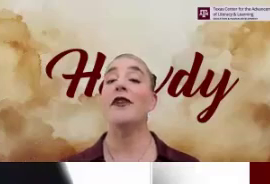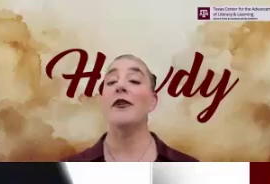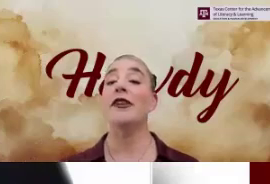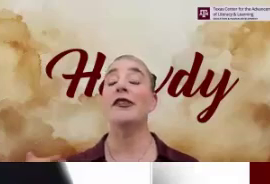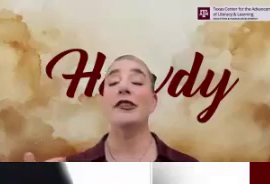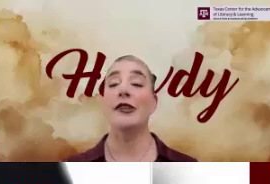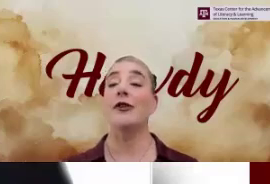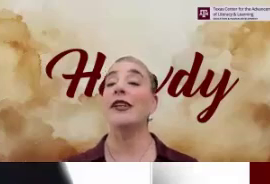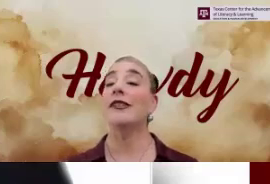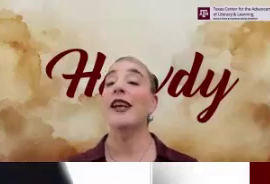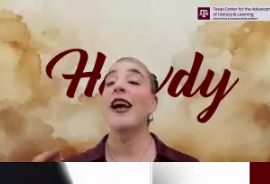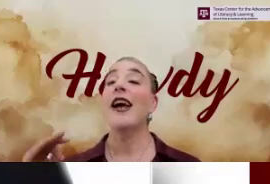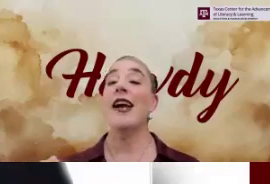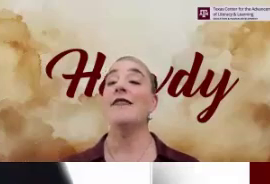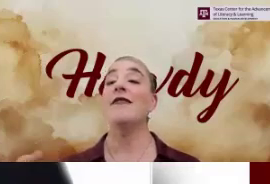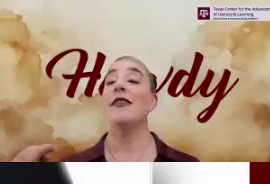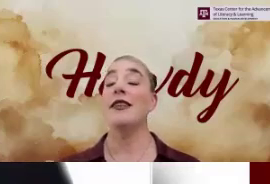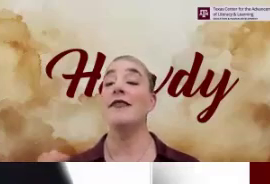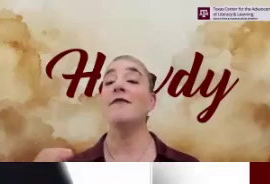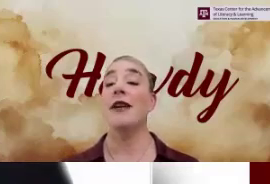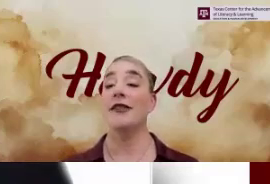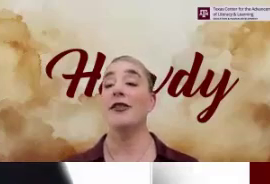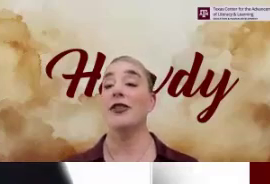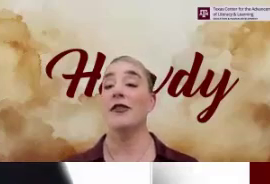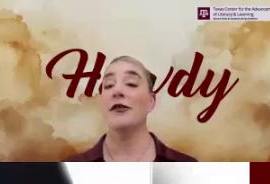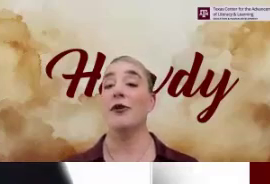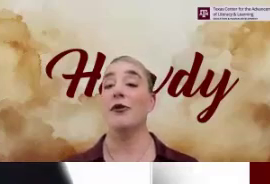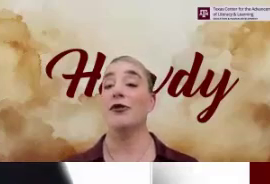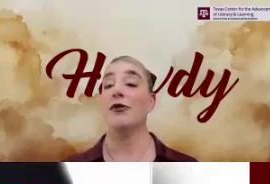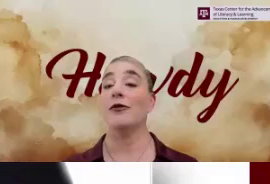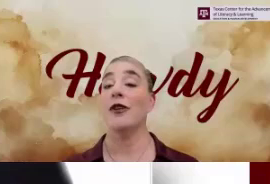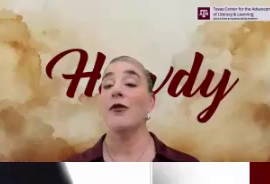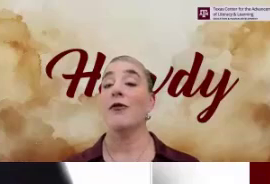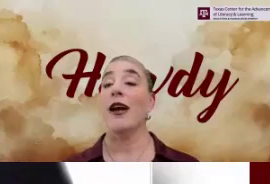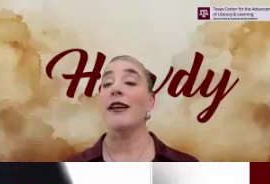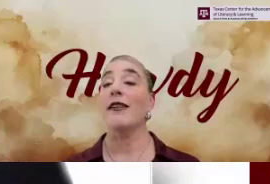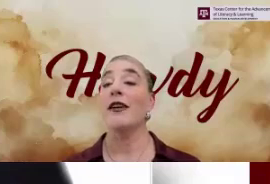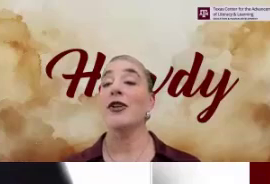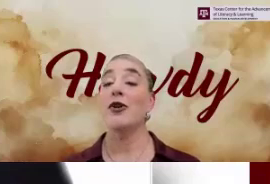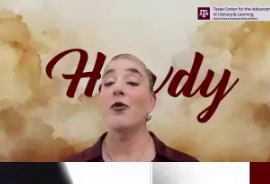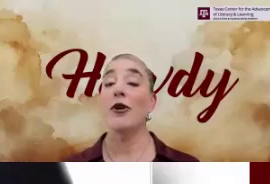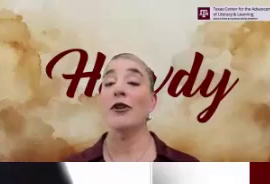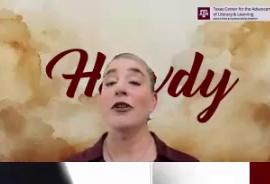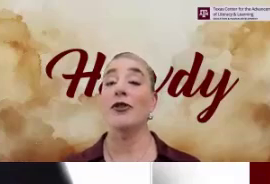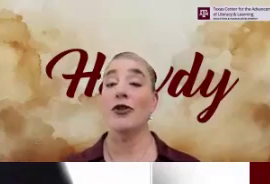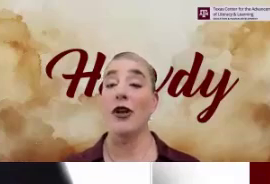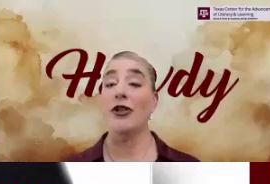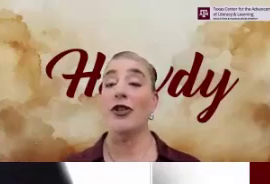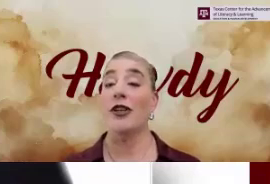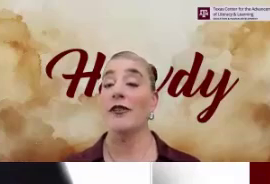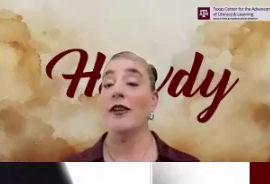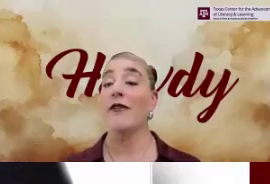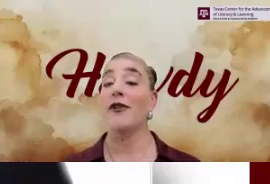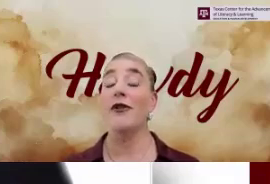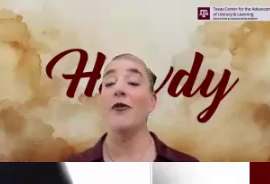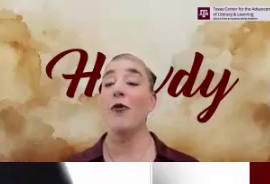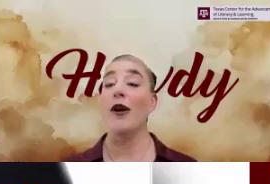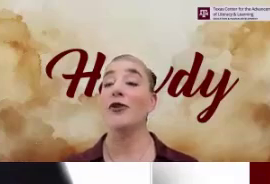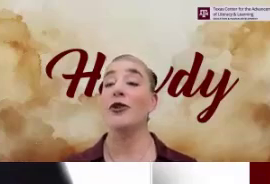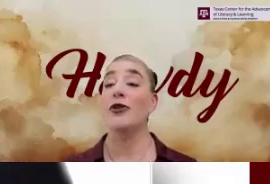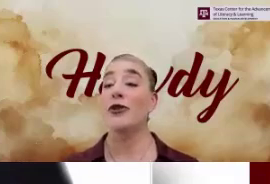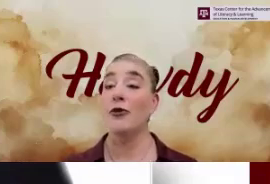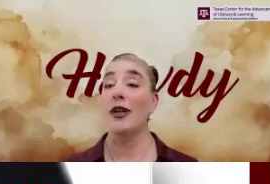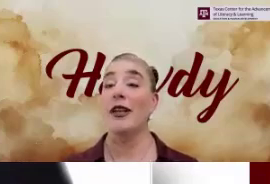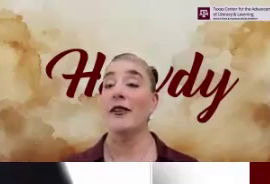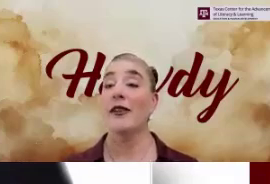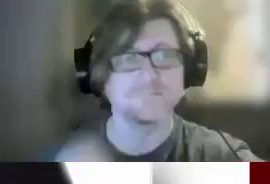there is a very serious hidden message in this poster, right? You work construction. If you don't